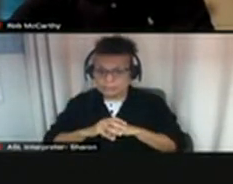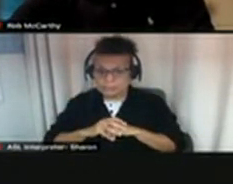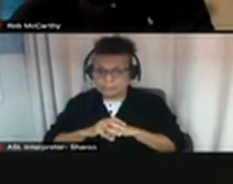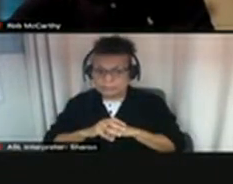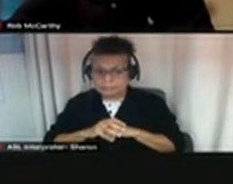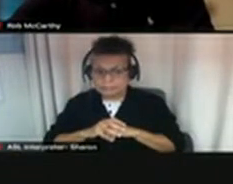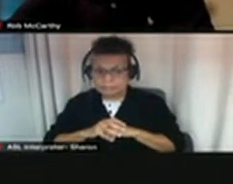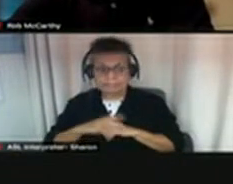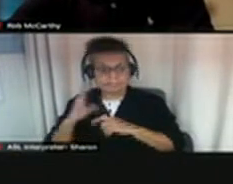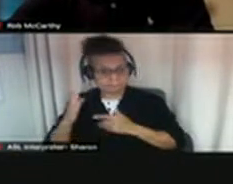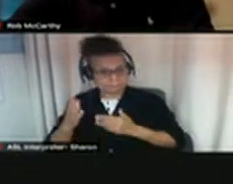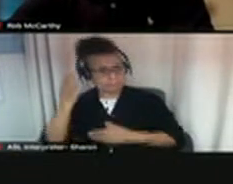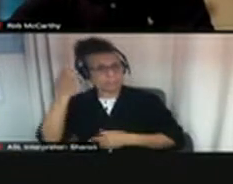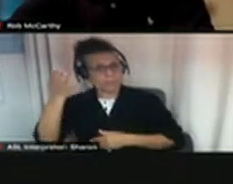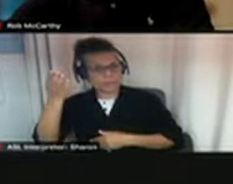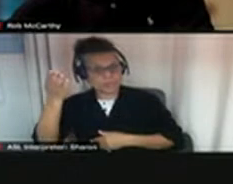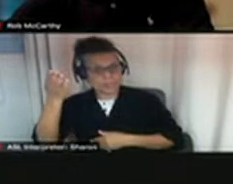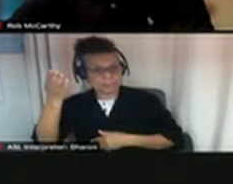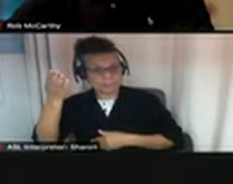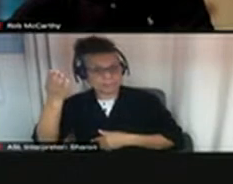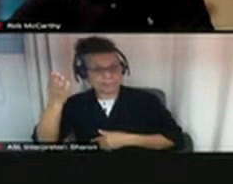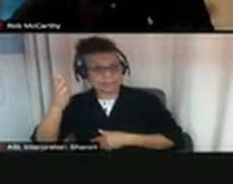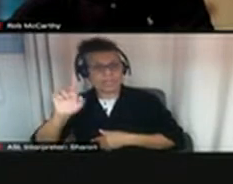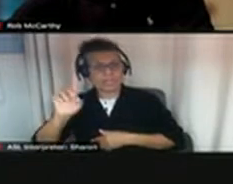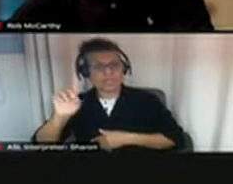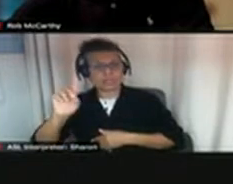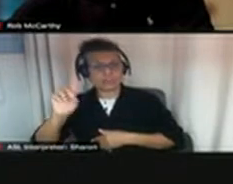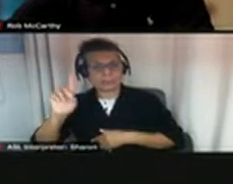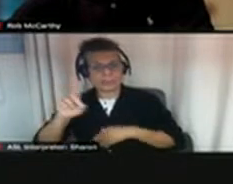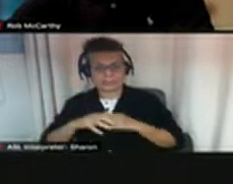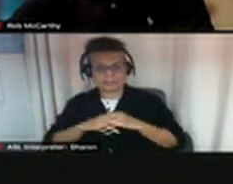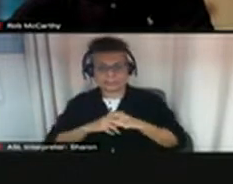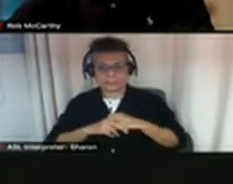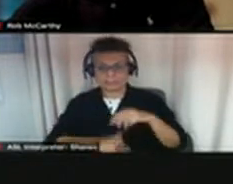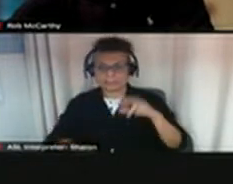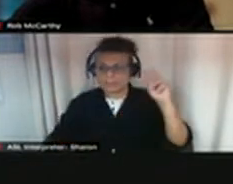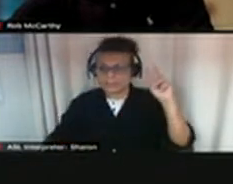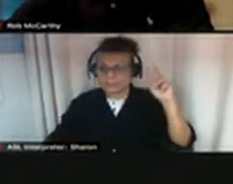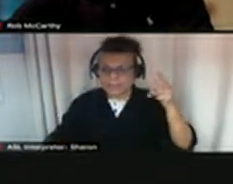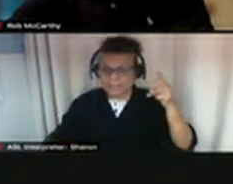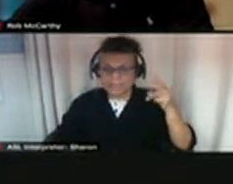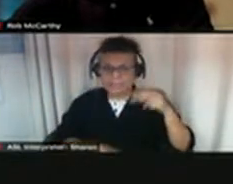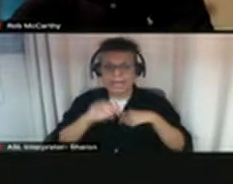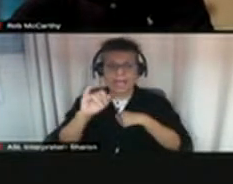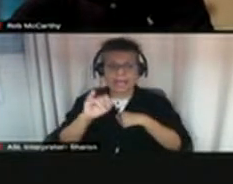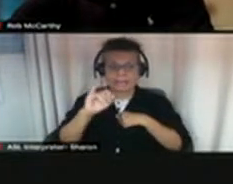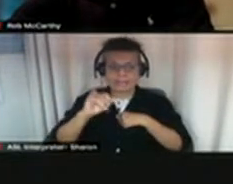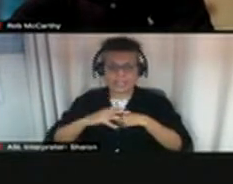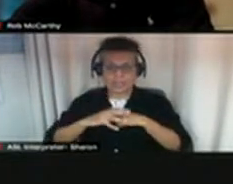Motion to adjourn. Motion by Mr. Drummy, seconded by Mr. Iovino.